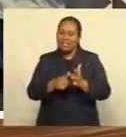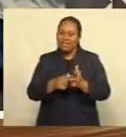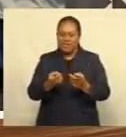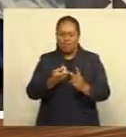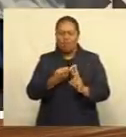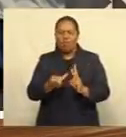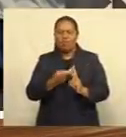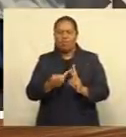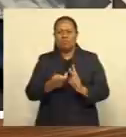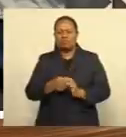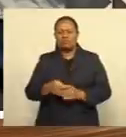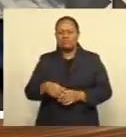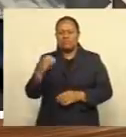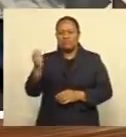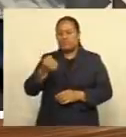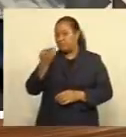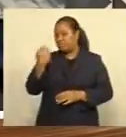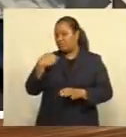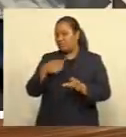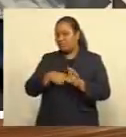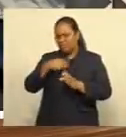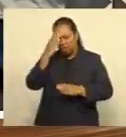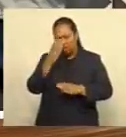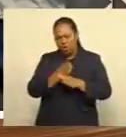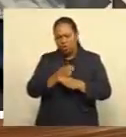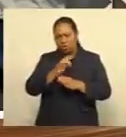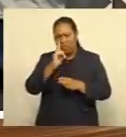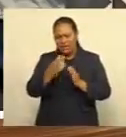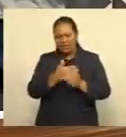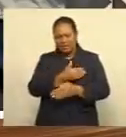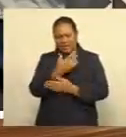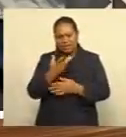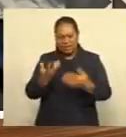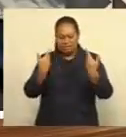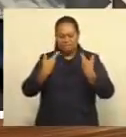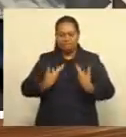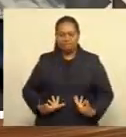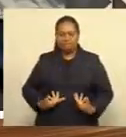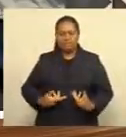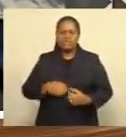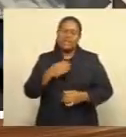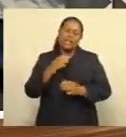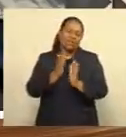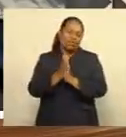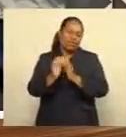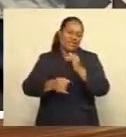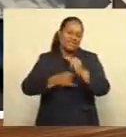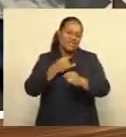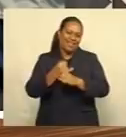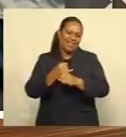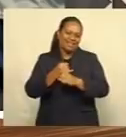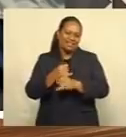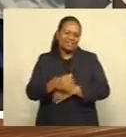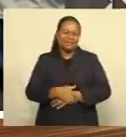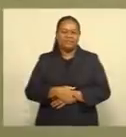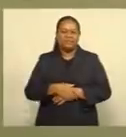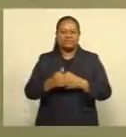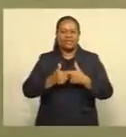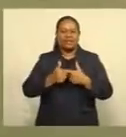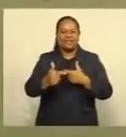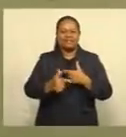joined the squad last year, hoping to one day don the national colours on the international stage. Tali Materkula reports.